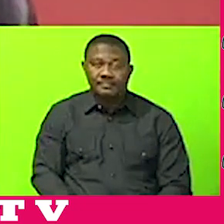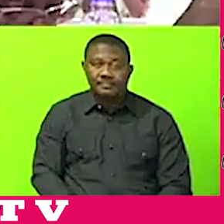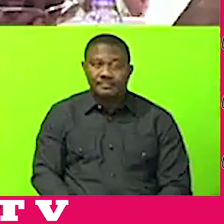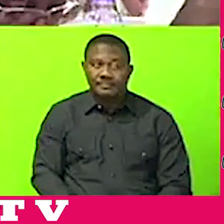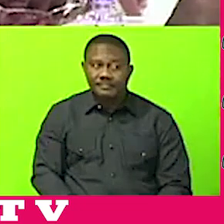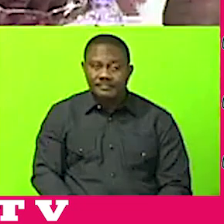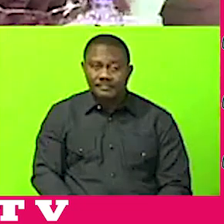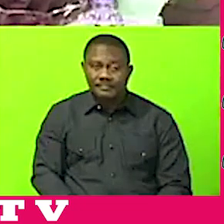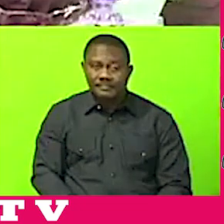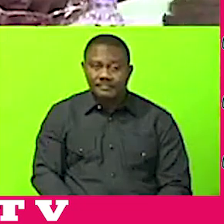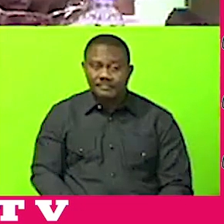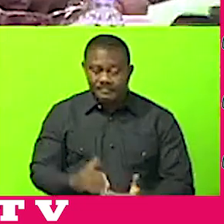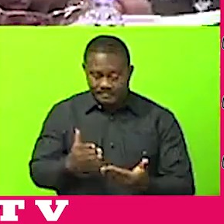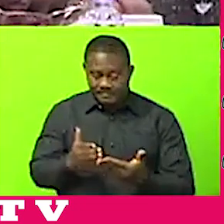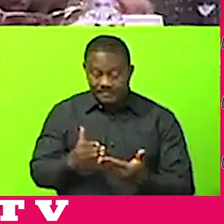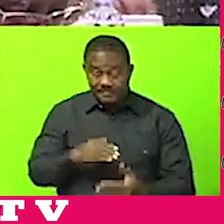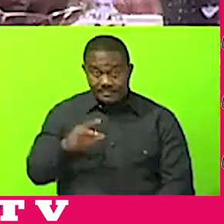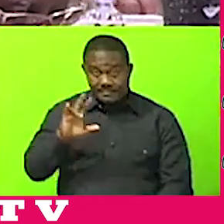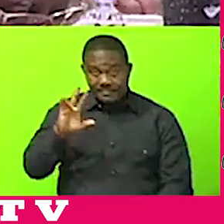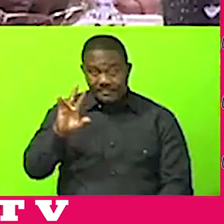Page 7.